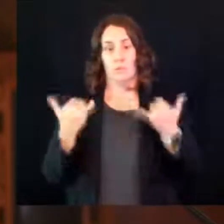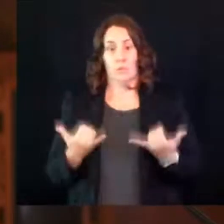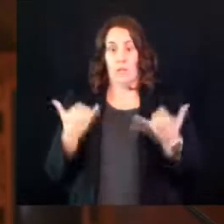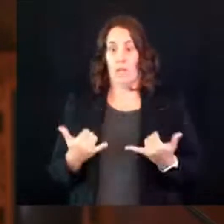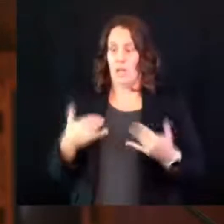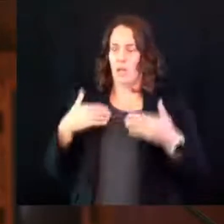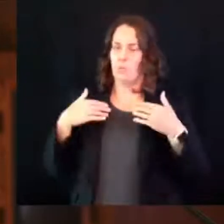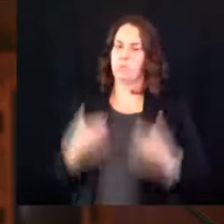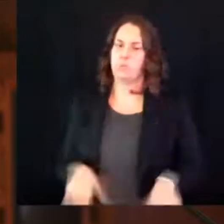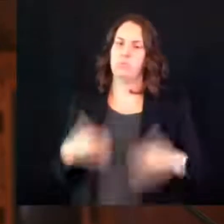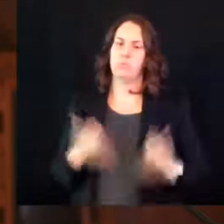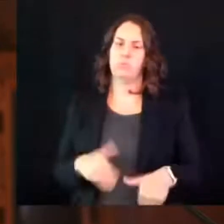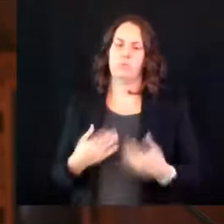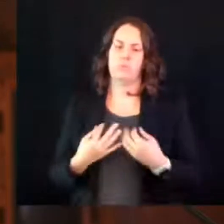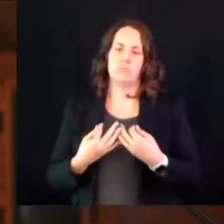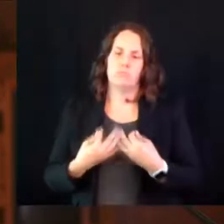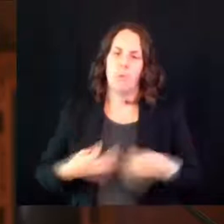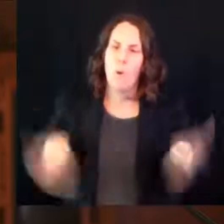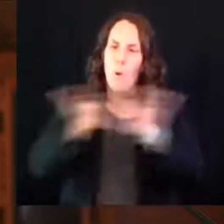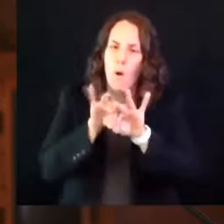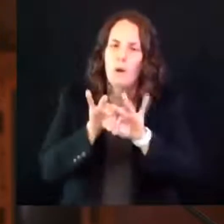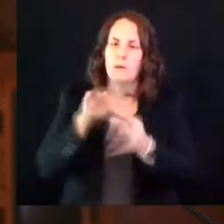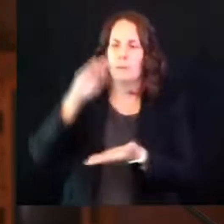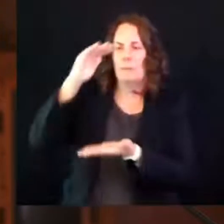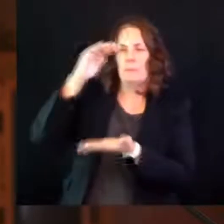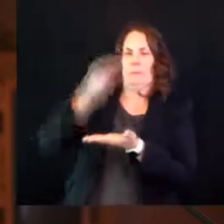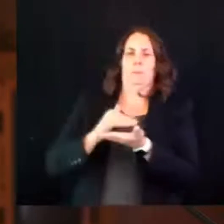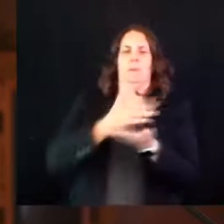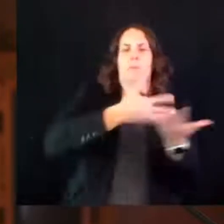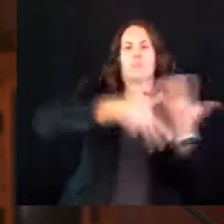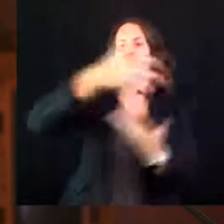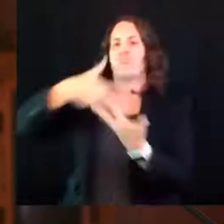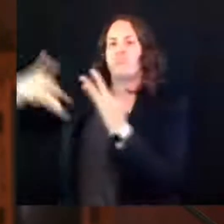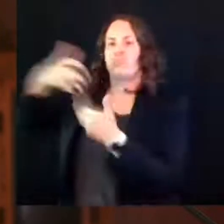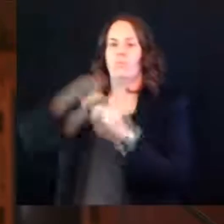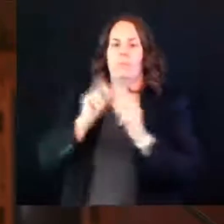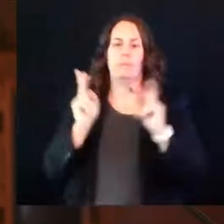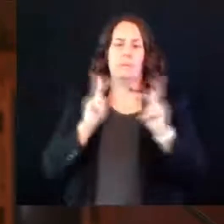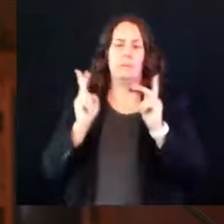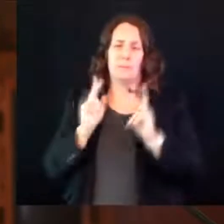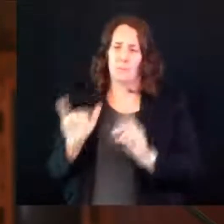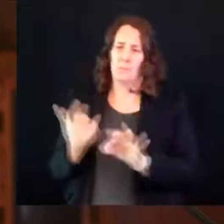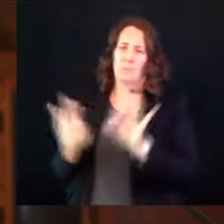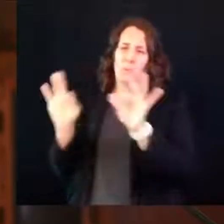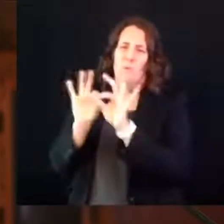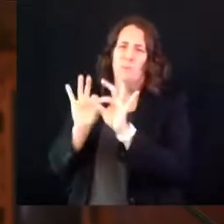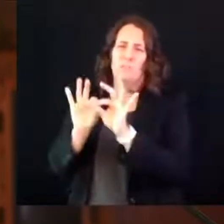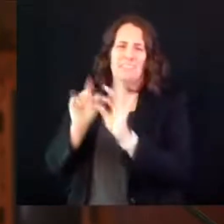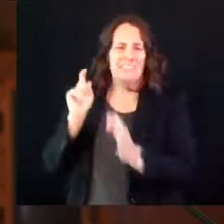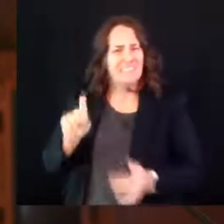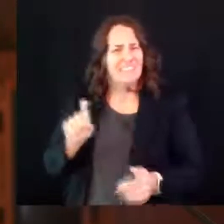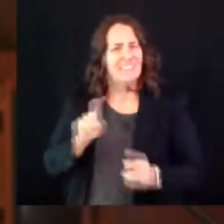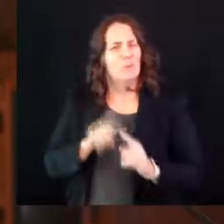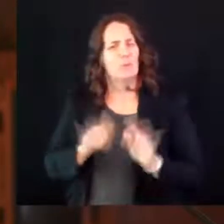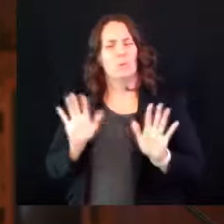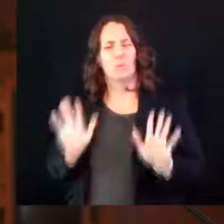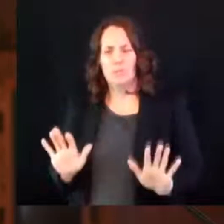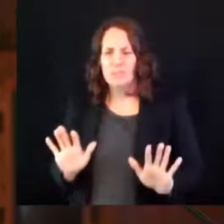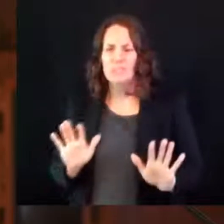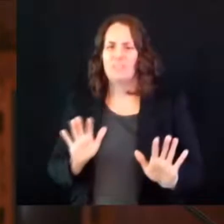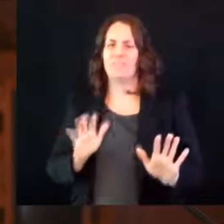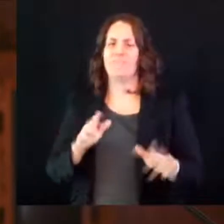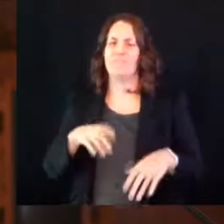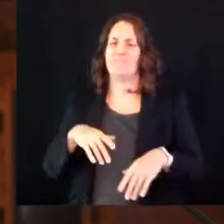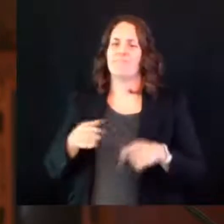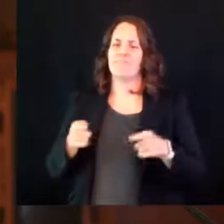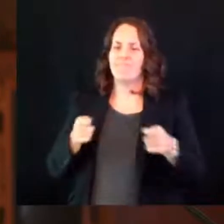need to do everything we can to stop the spread of this disease, take the pressure off our contact tracers and public health system